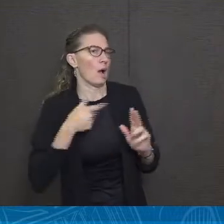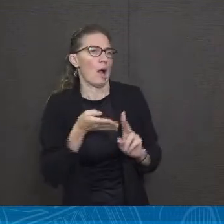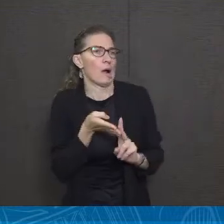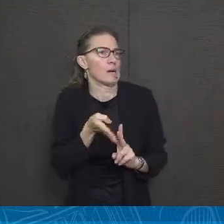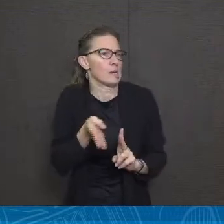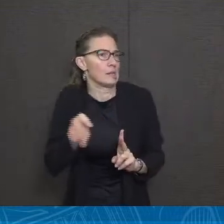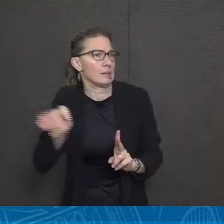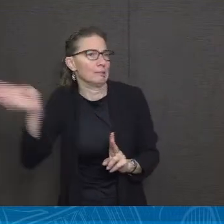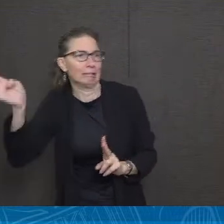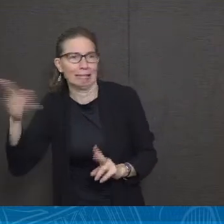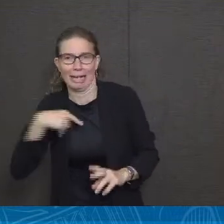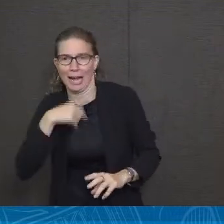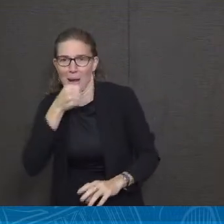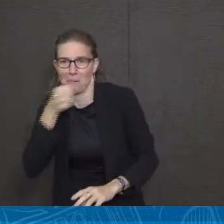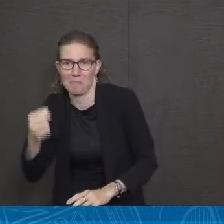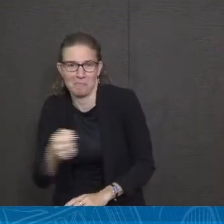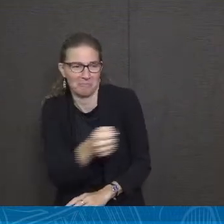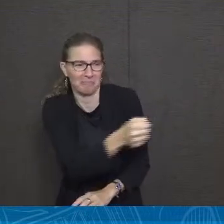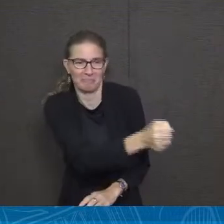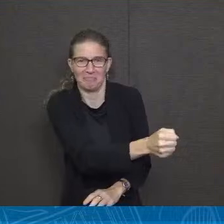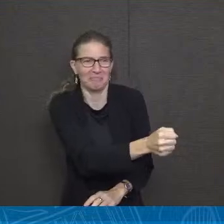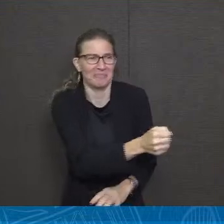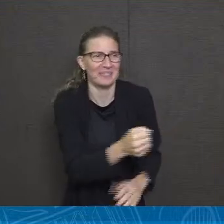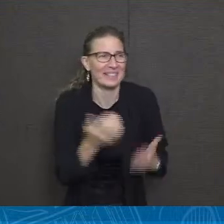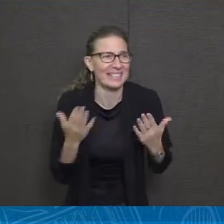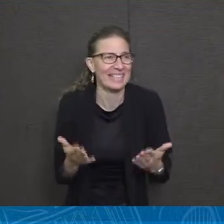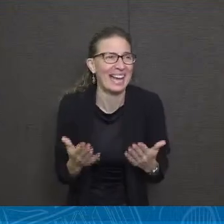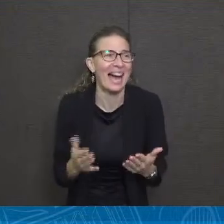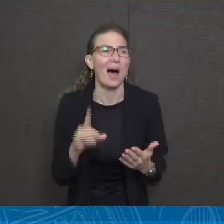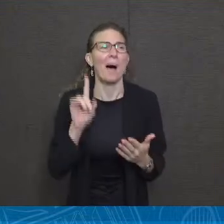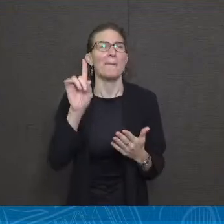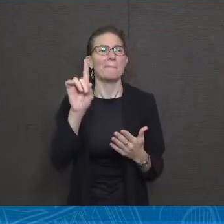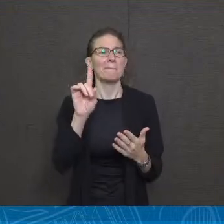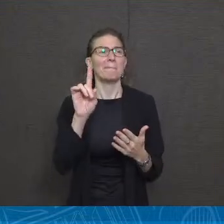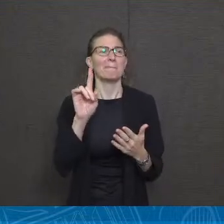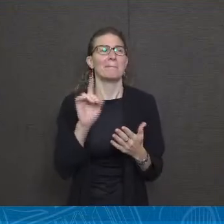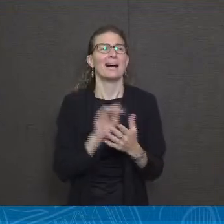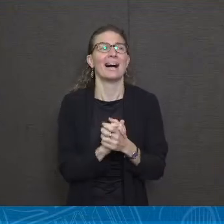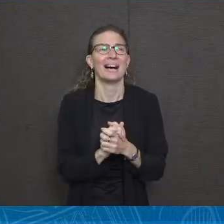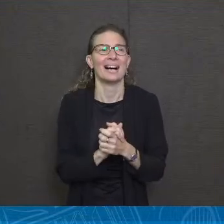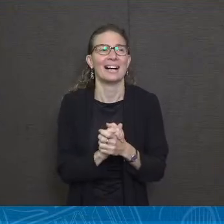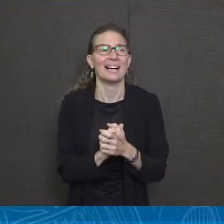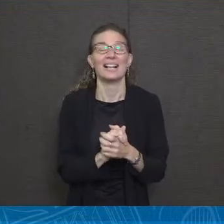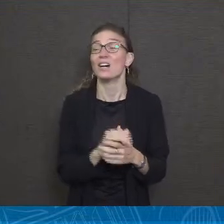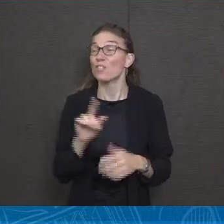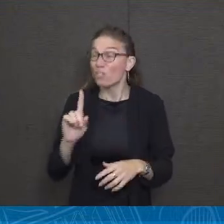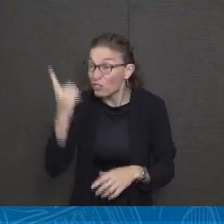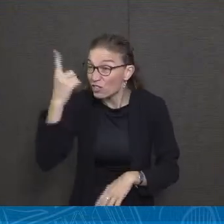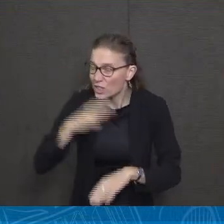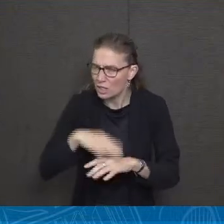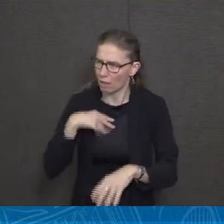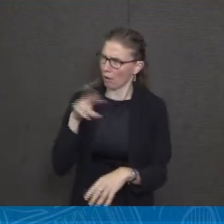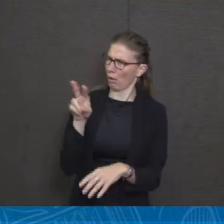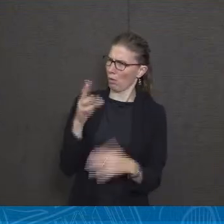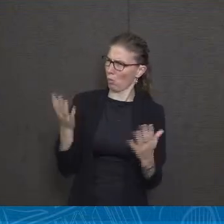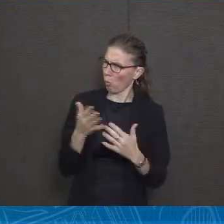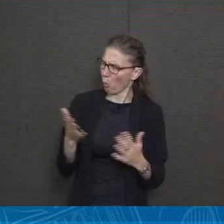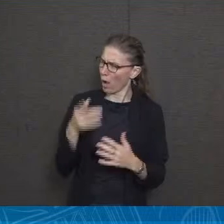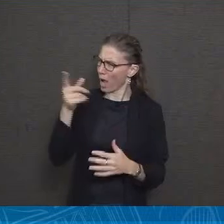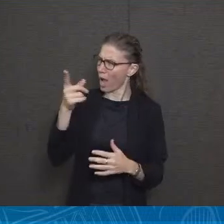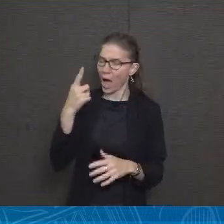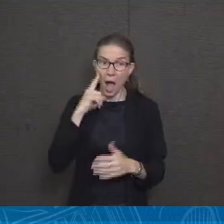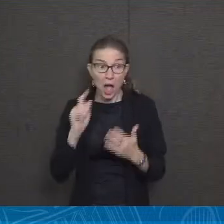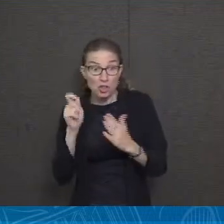to hand back the time now. But this is the draft articles. If you're hearing about it for the first time, please go look. It's